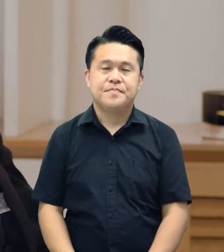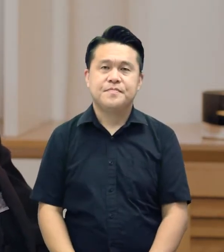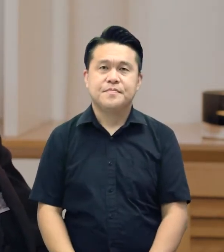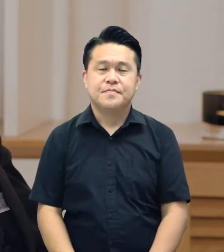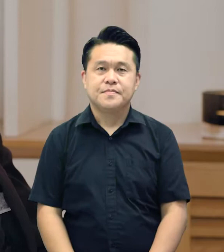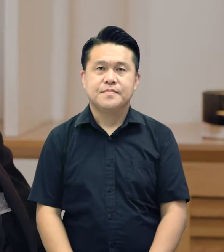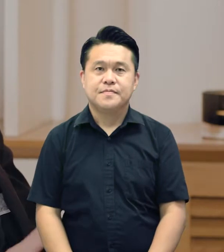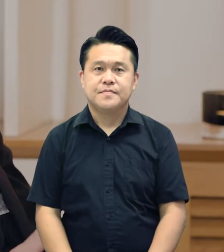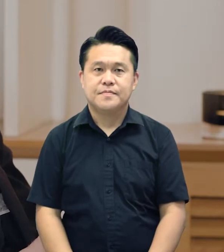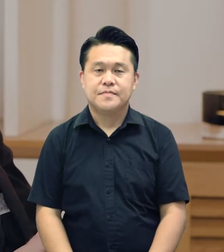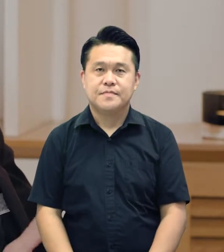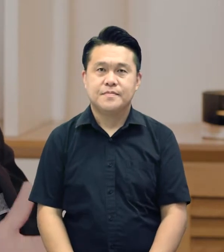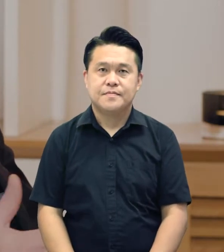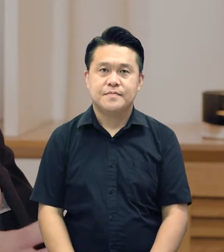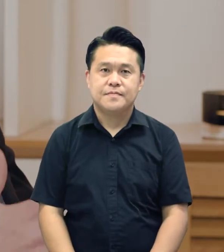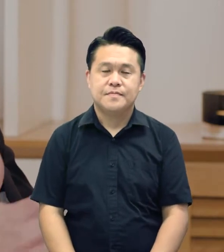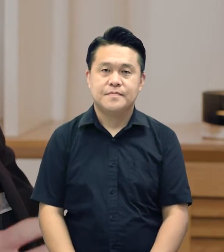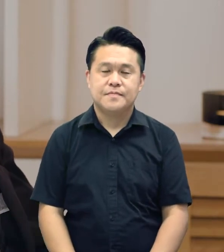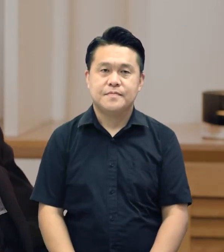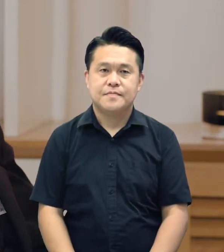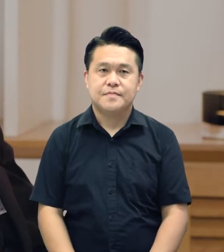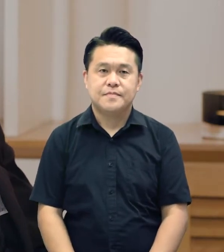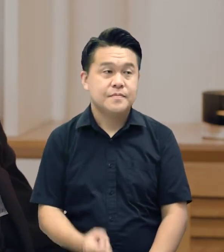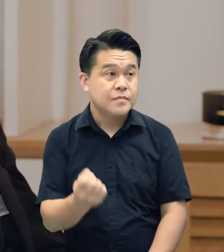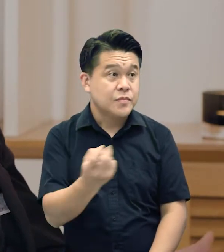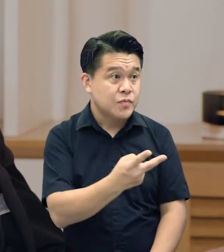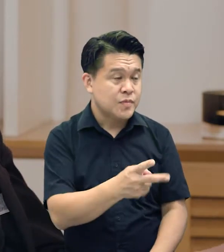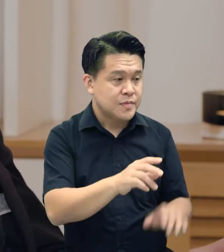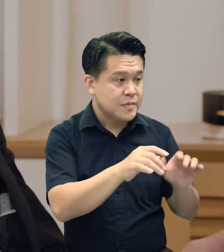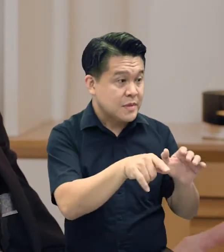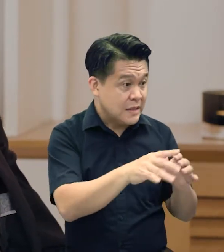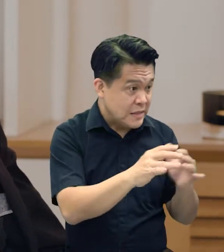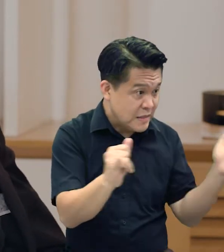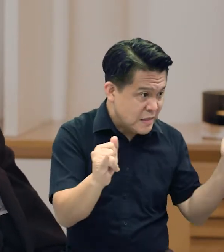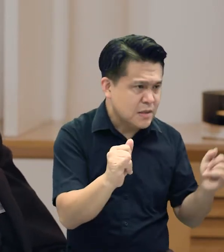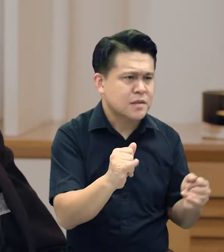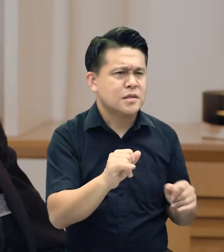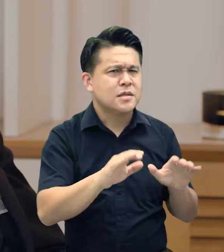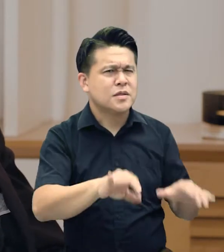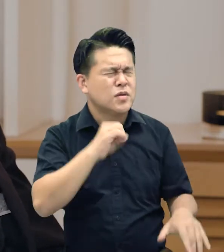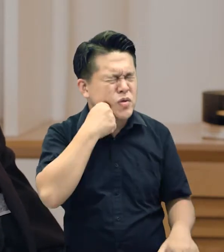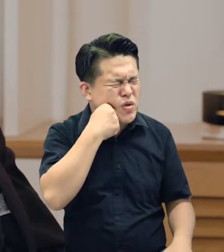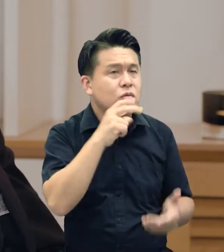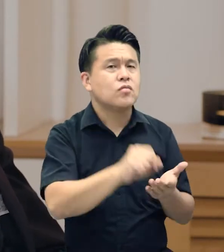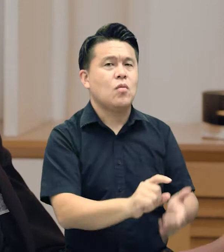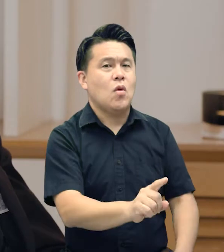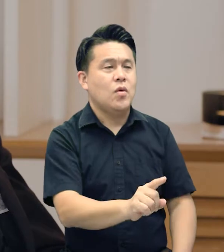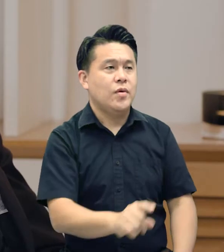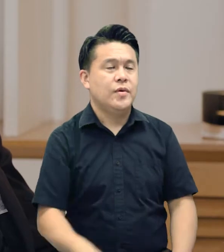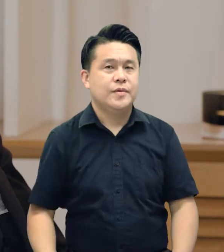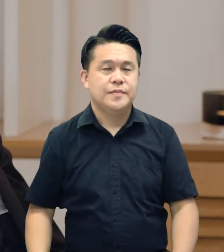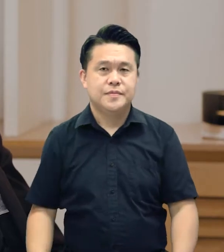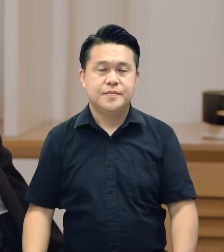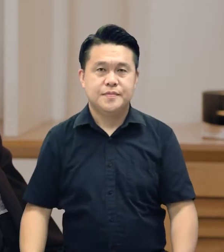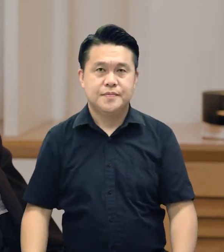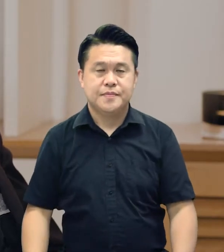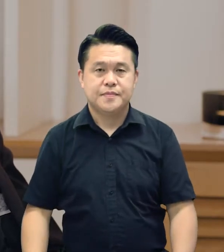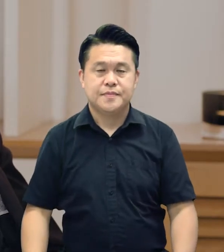persons in the Republic of Korea today? And what may the biggest challenge, do you think,